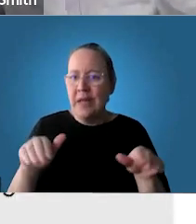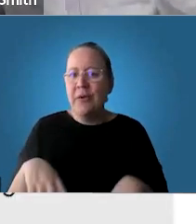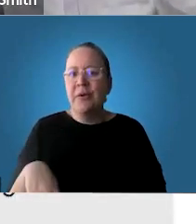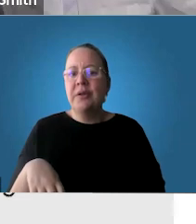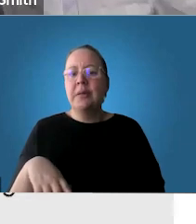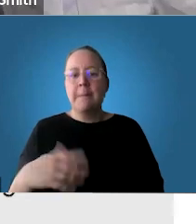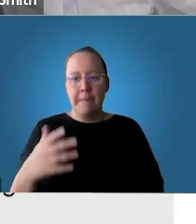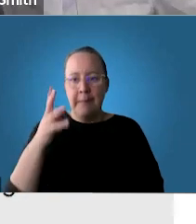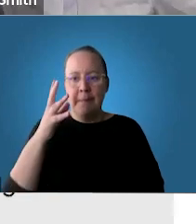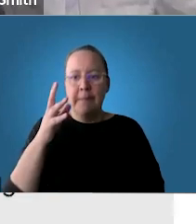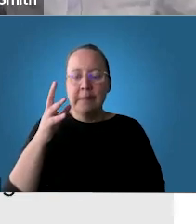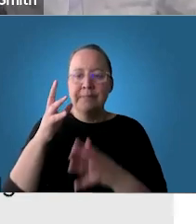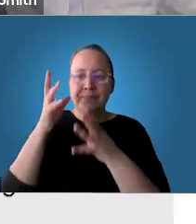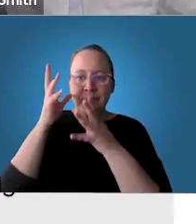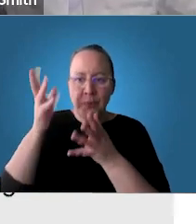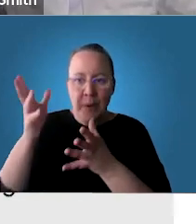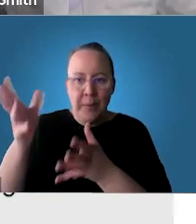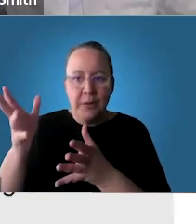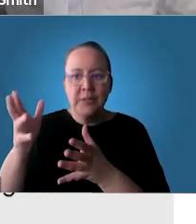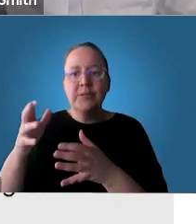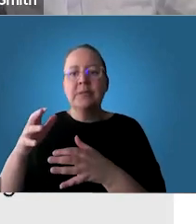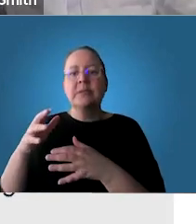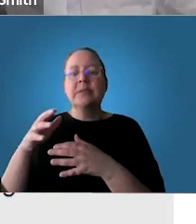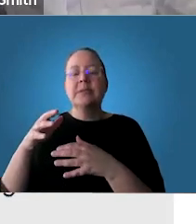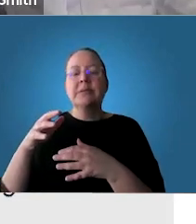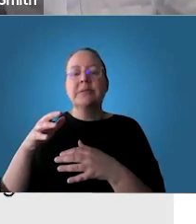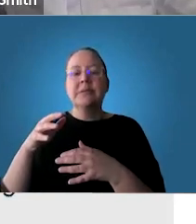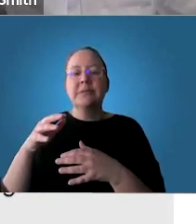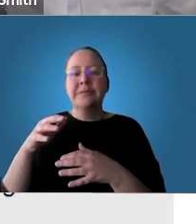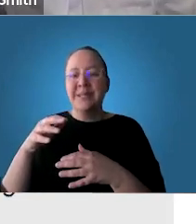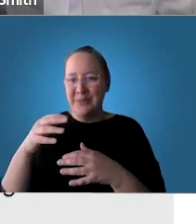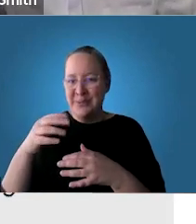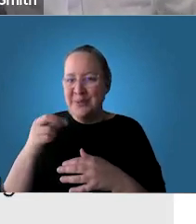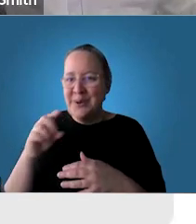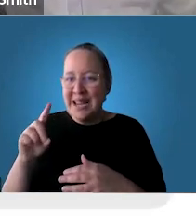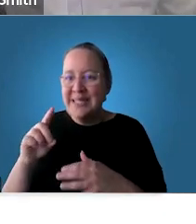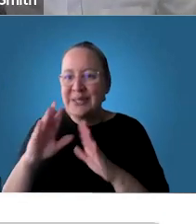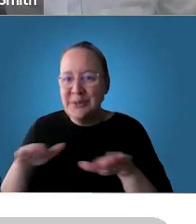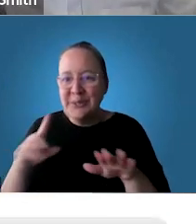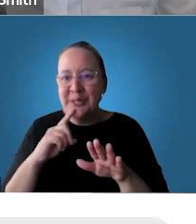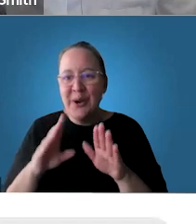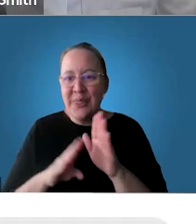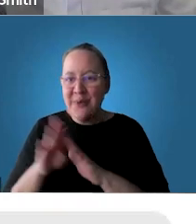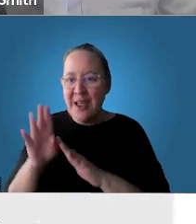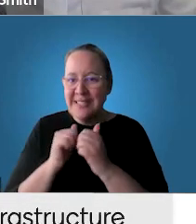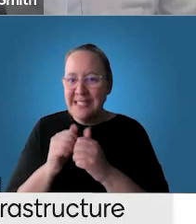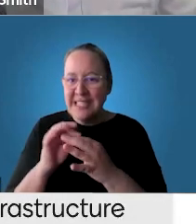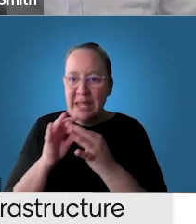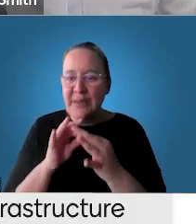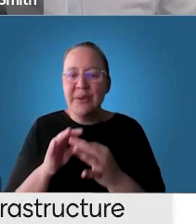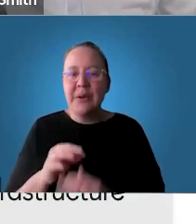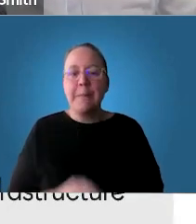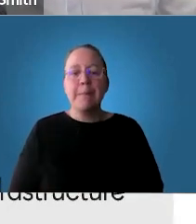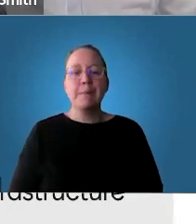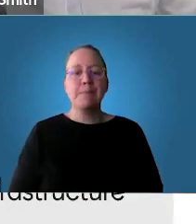ground. Grandparents raising grandchildren and thriving. I love that one. Long-term investments in infrastructure projects coming to fruition. I